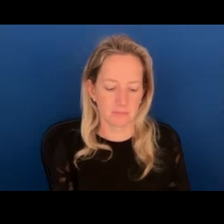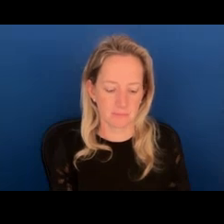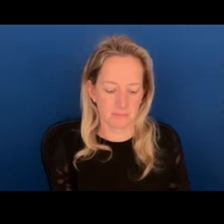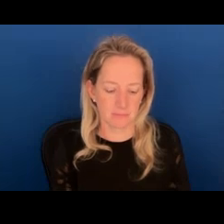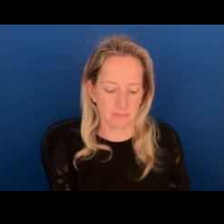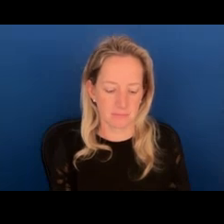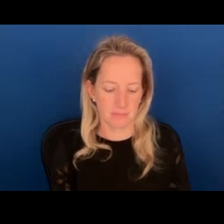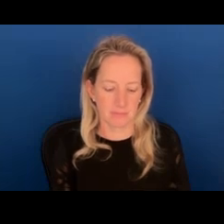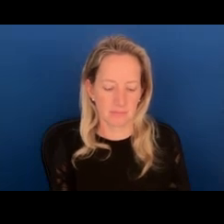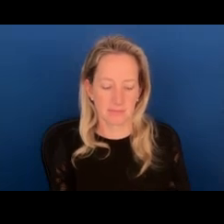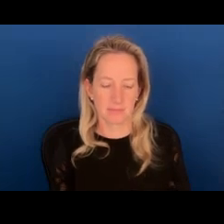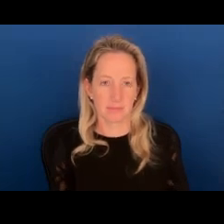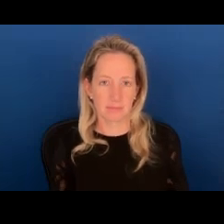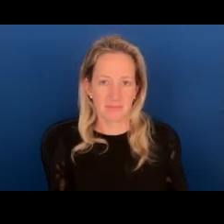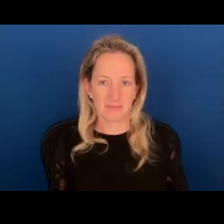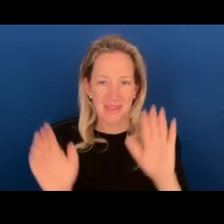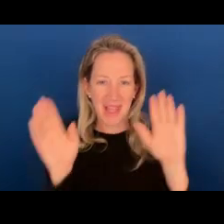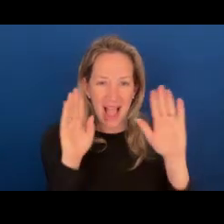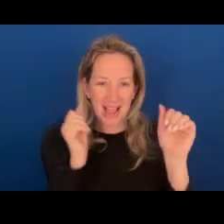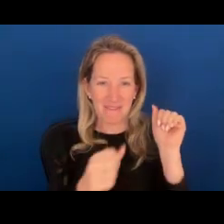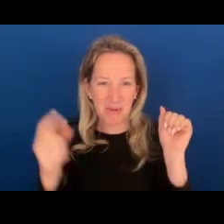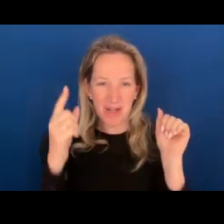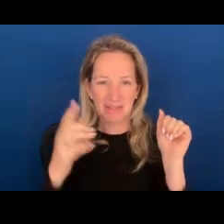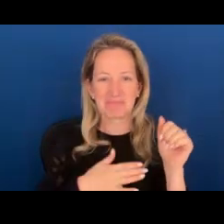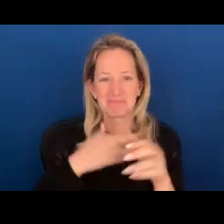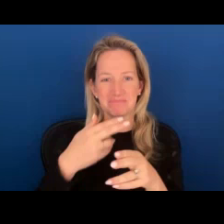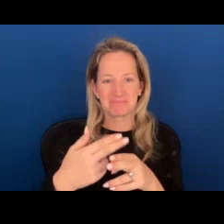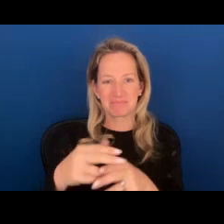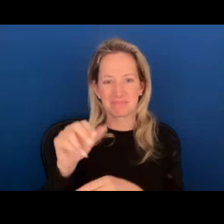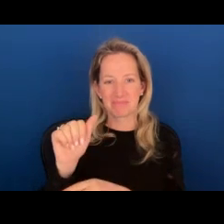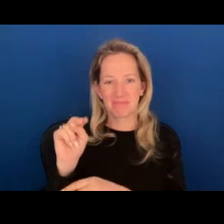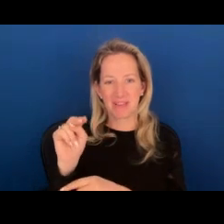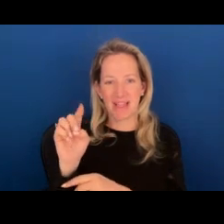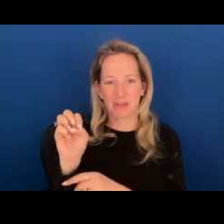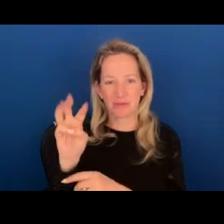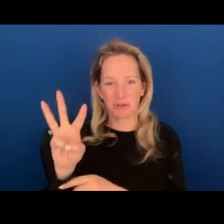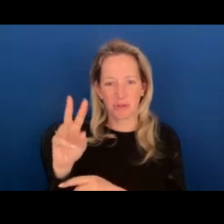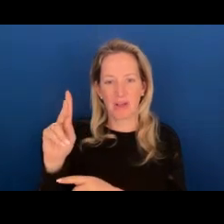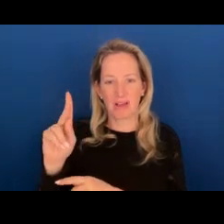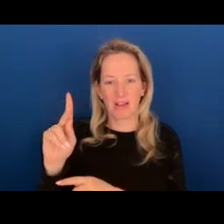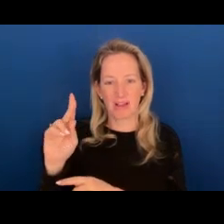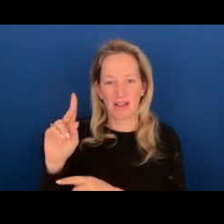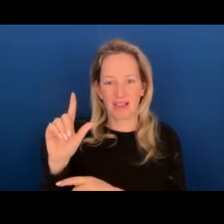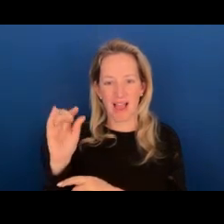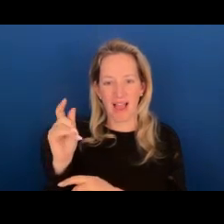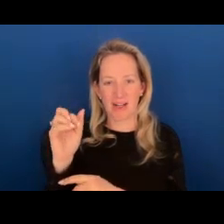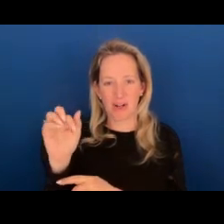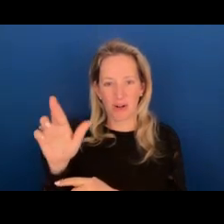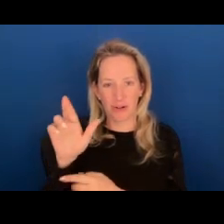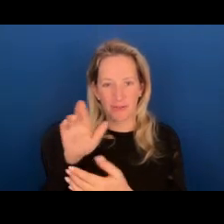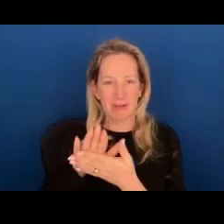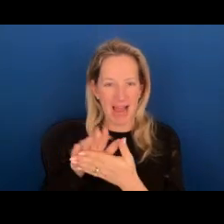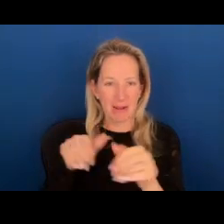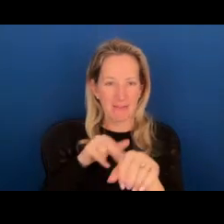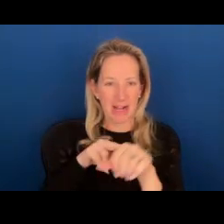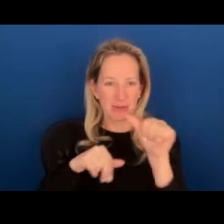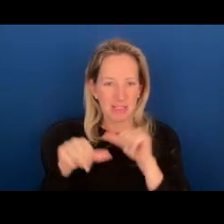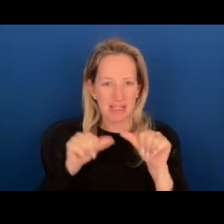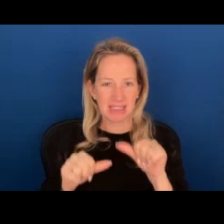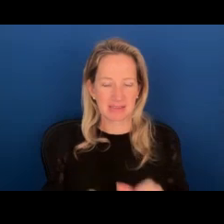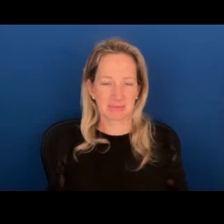Hi, everybody. I am Andrew Kleiner from the Academy of Natural Sciences. Go to the next slide.